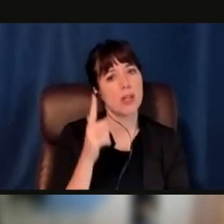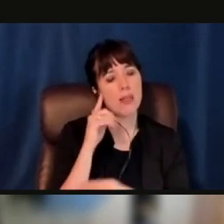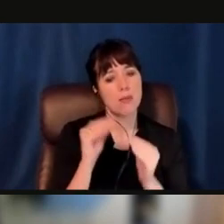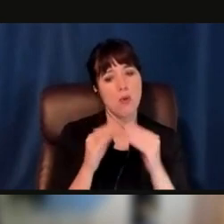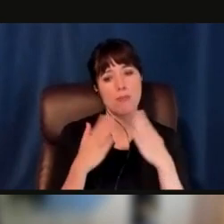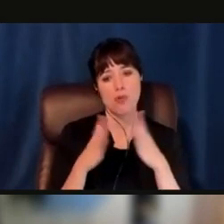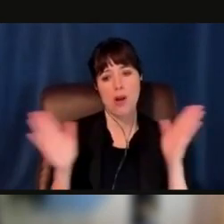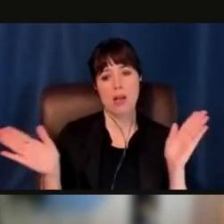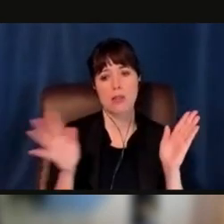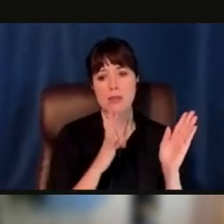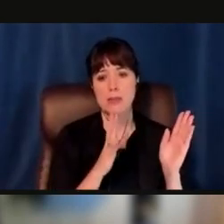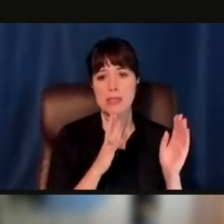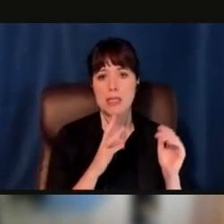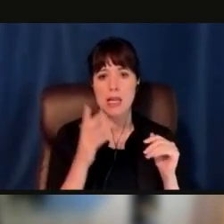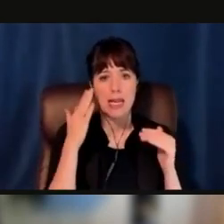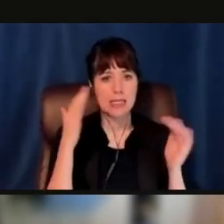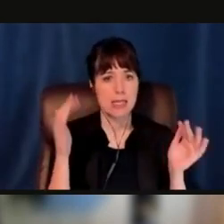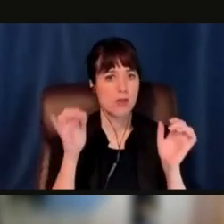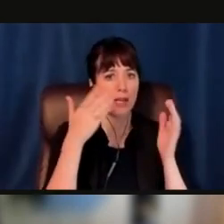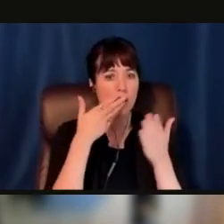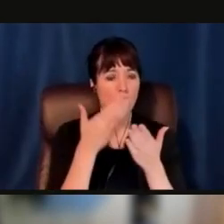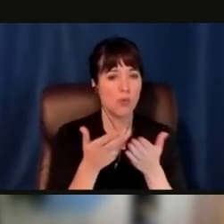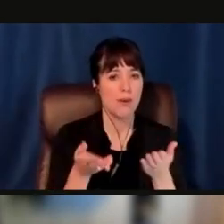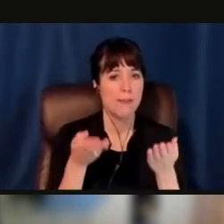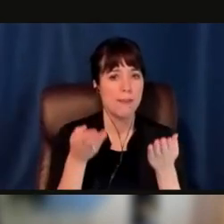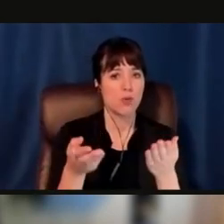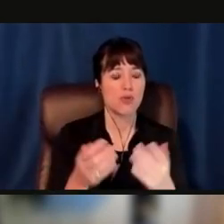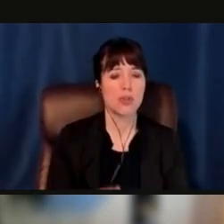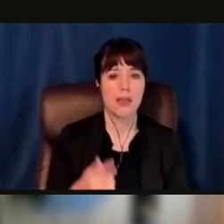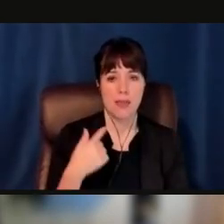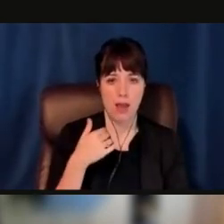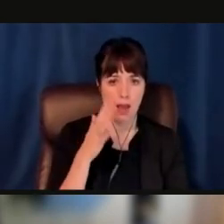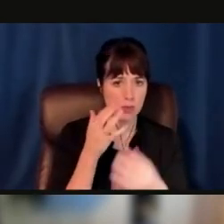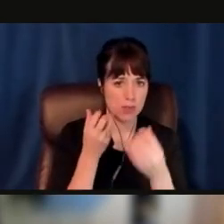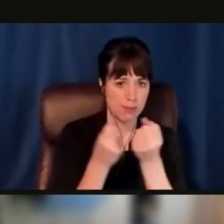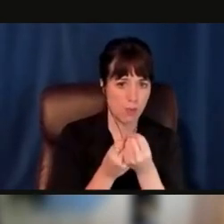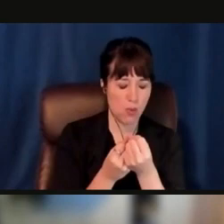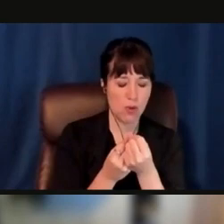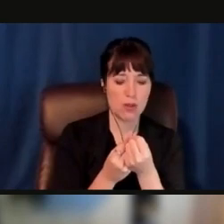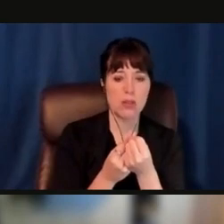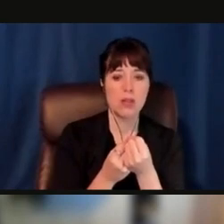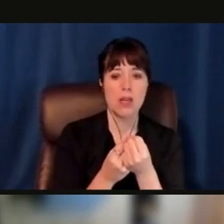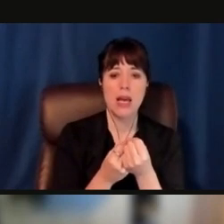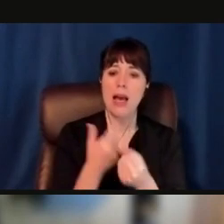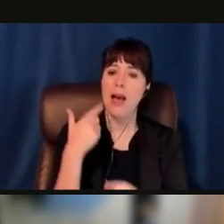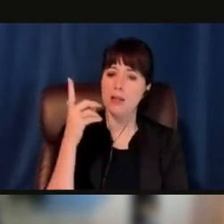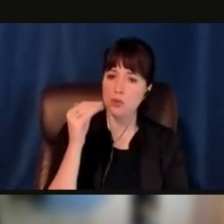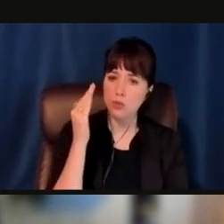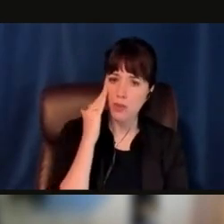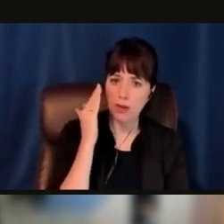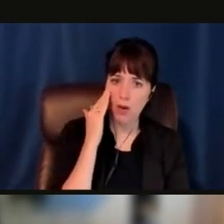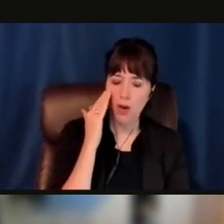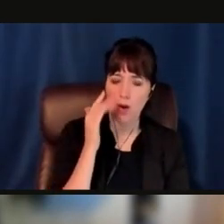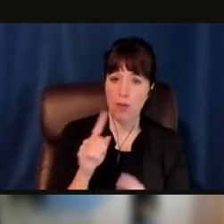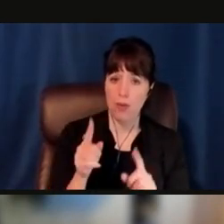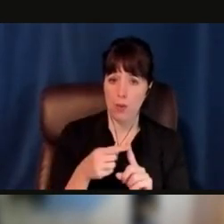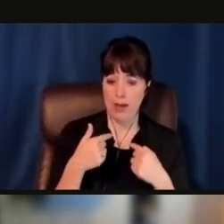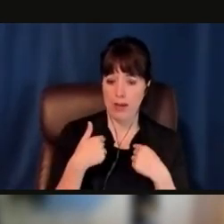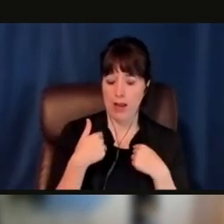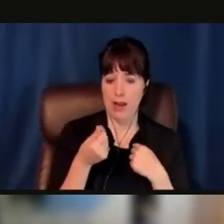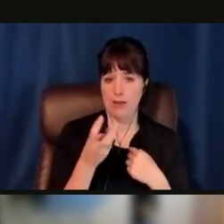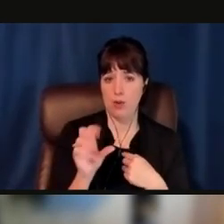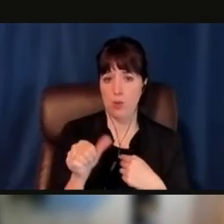speaking, sounds like a good motion that I would support. I do recall that when I and a few other